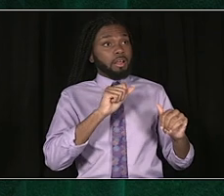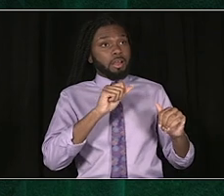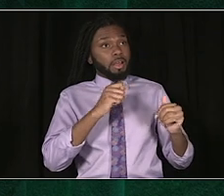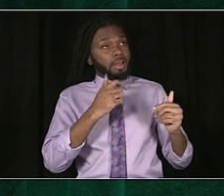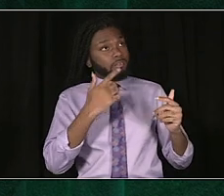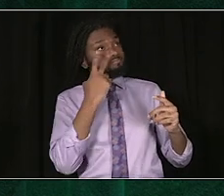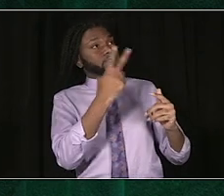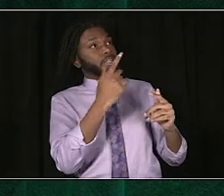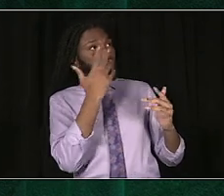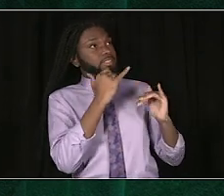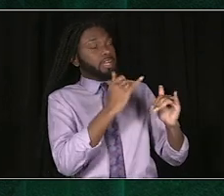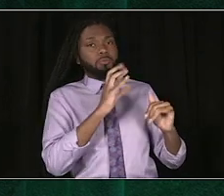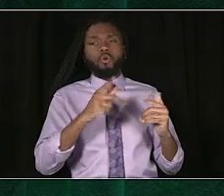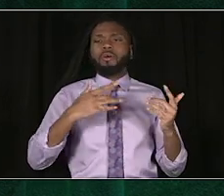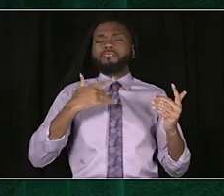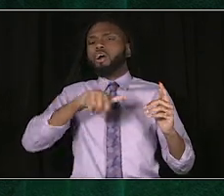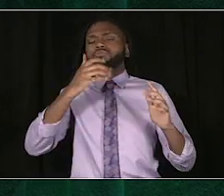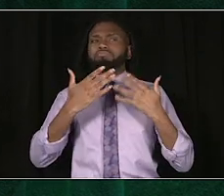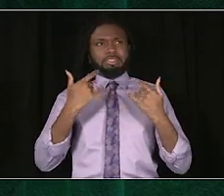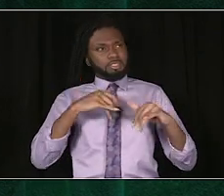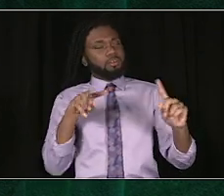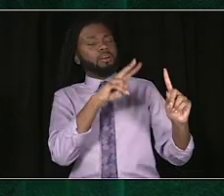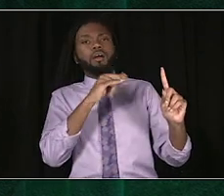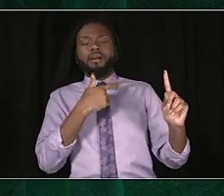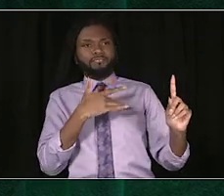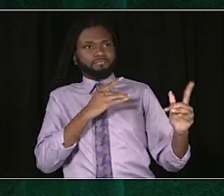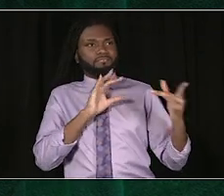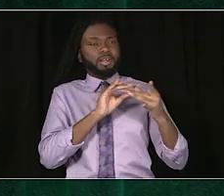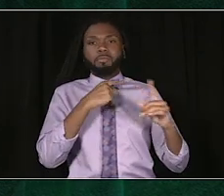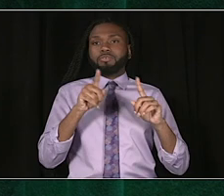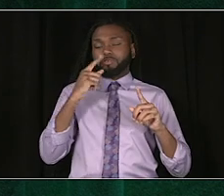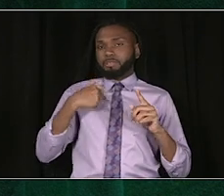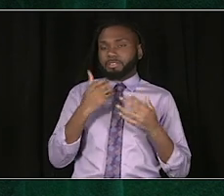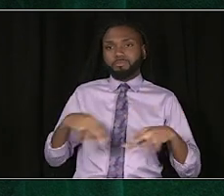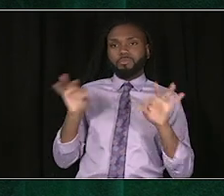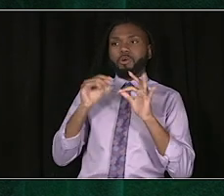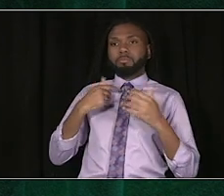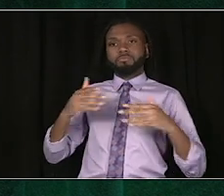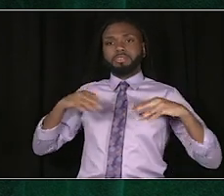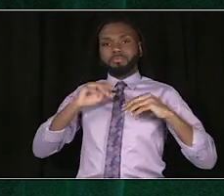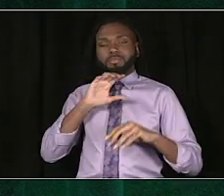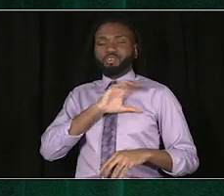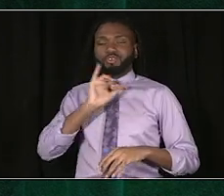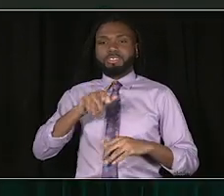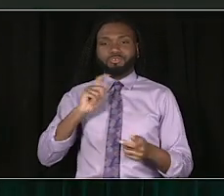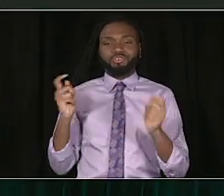me, it's just about being inspiration and continuing to take on characters that push the narrative. And, you know, that's